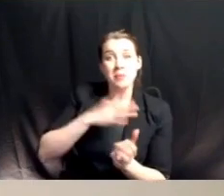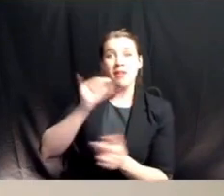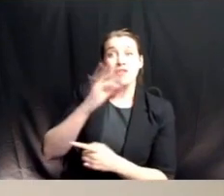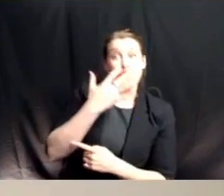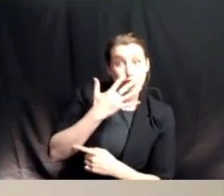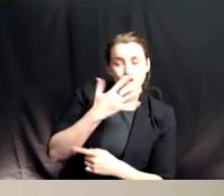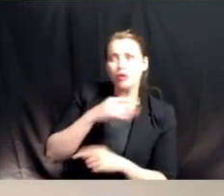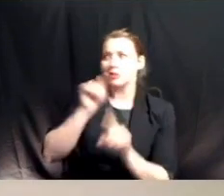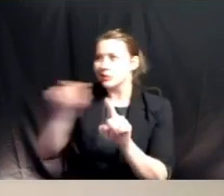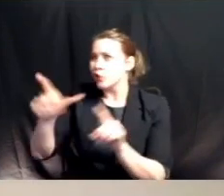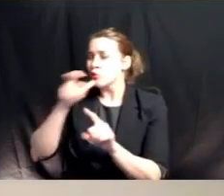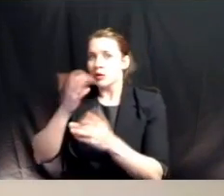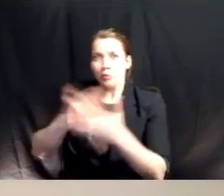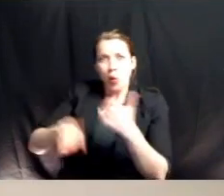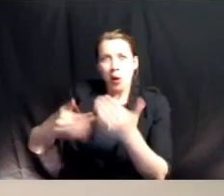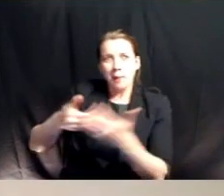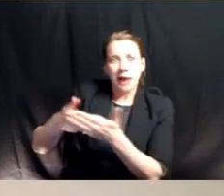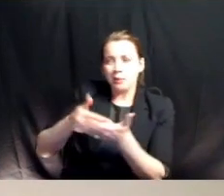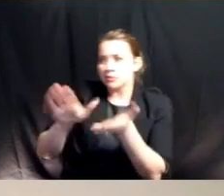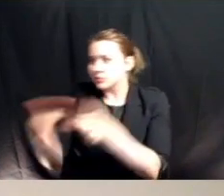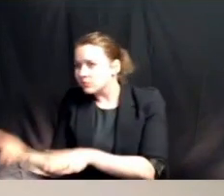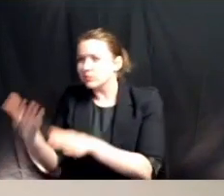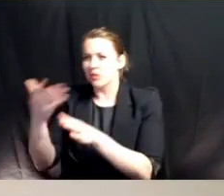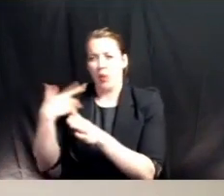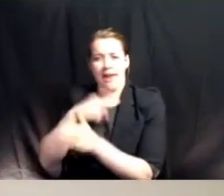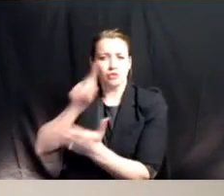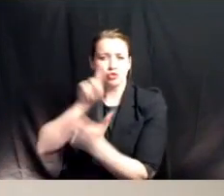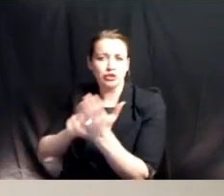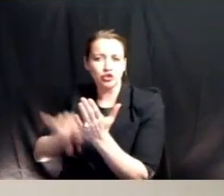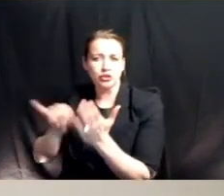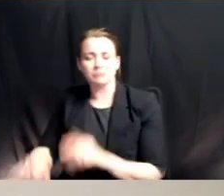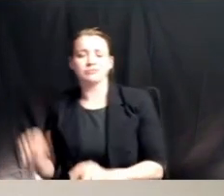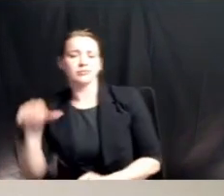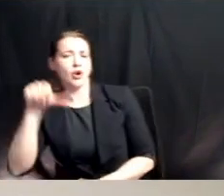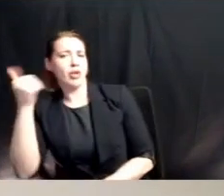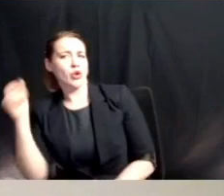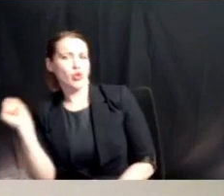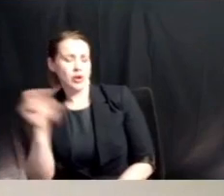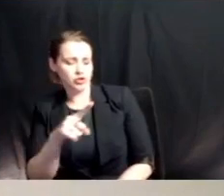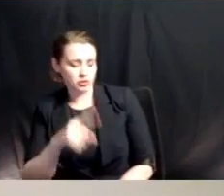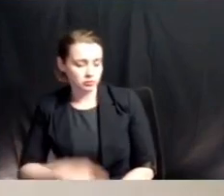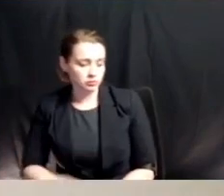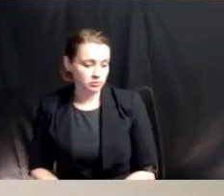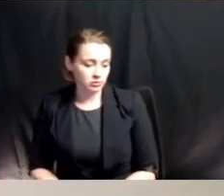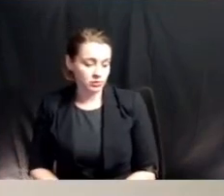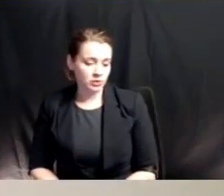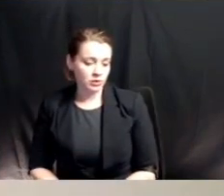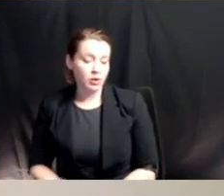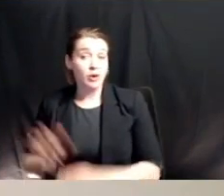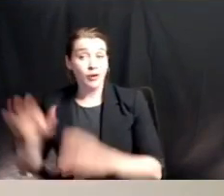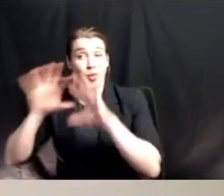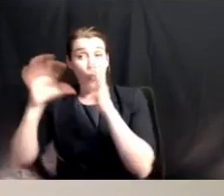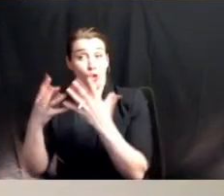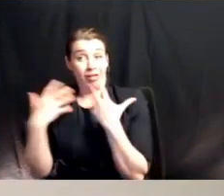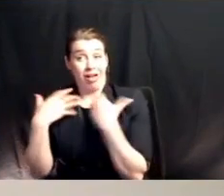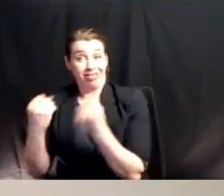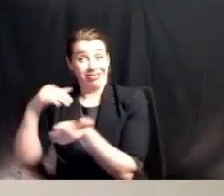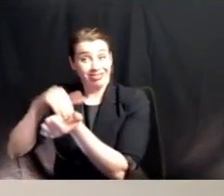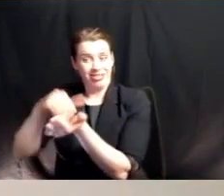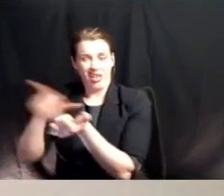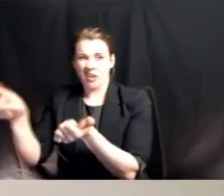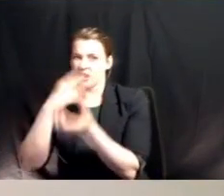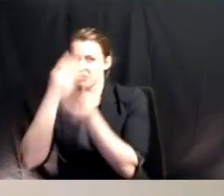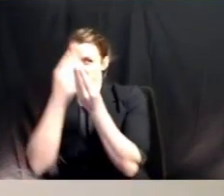Okay, I have another question for Dr. Ezike from Black Club. A World Health Organization doctor said today coronavirus is not going anywhere and may end up being something